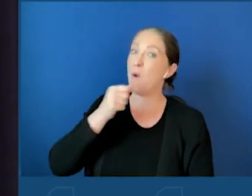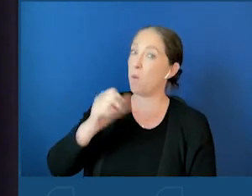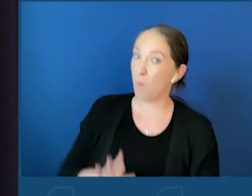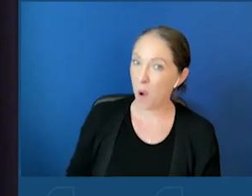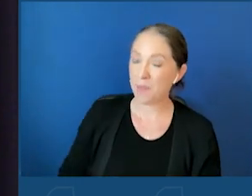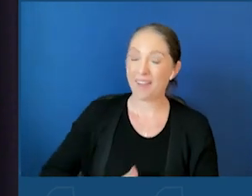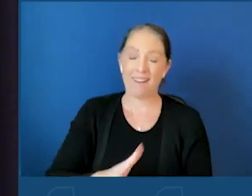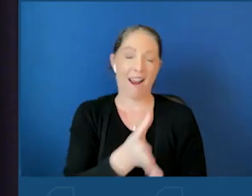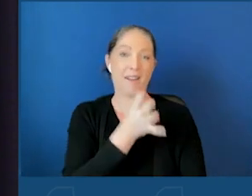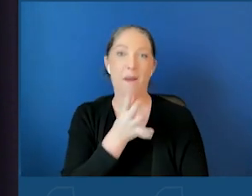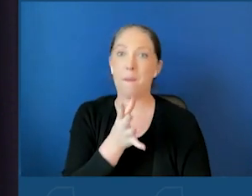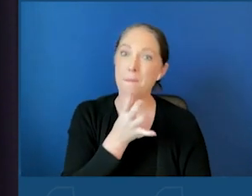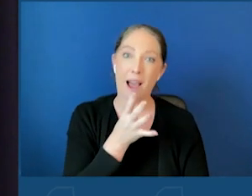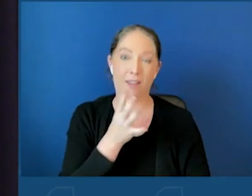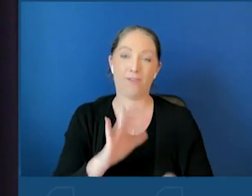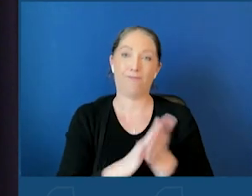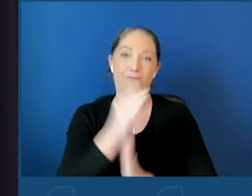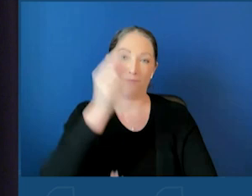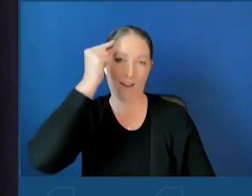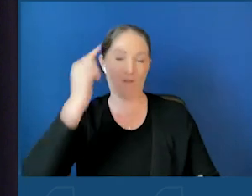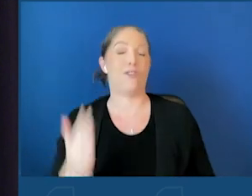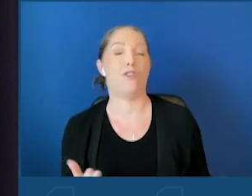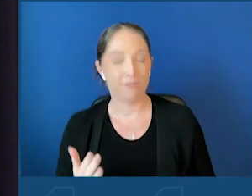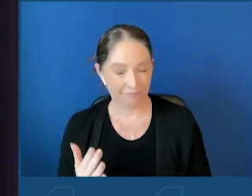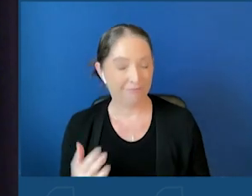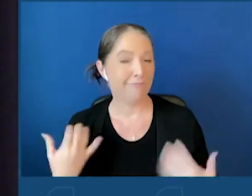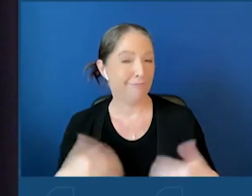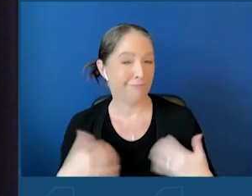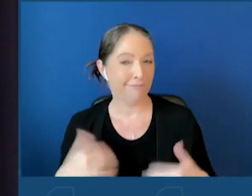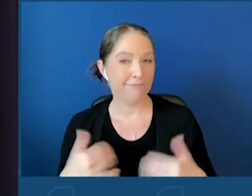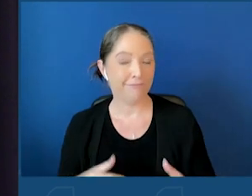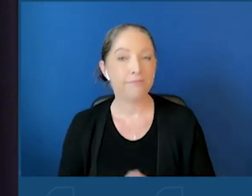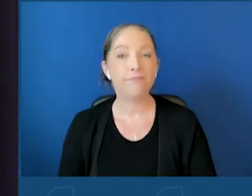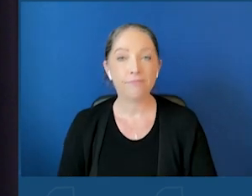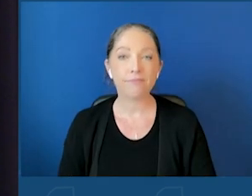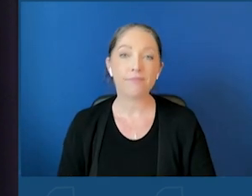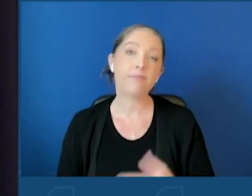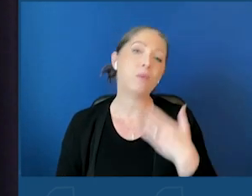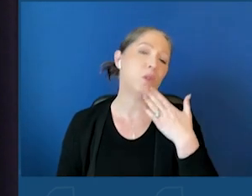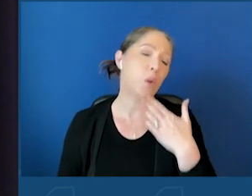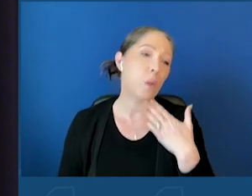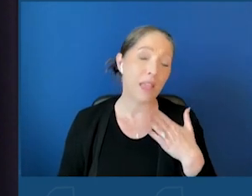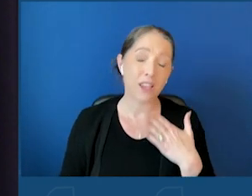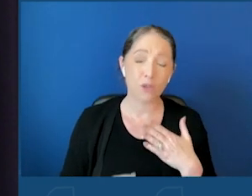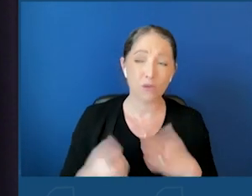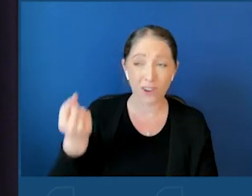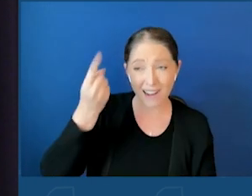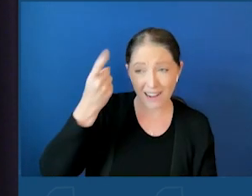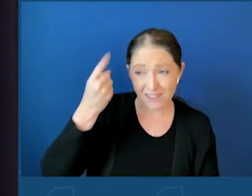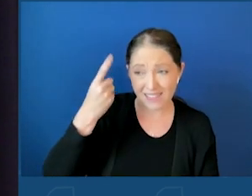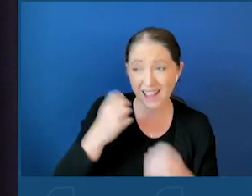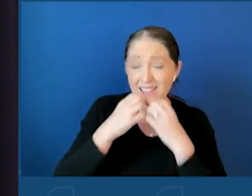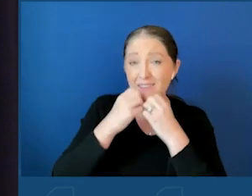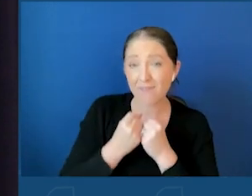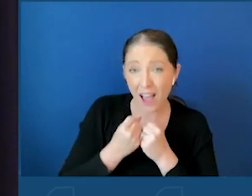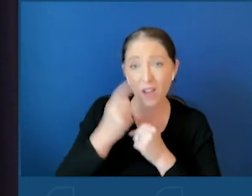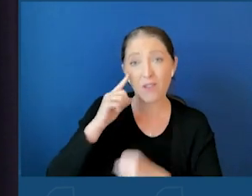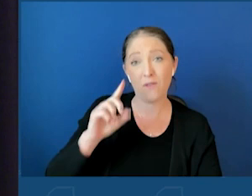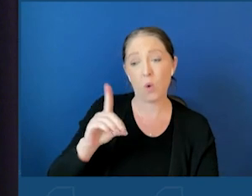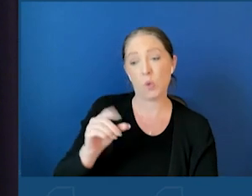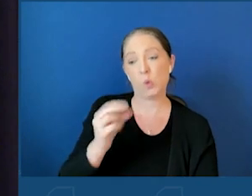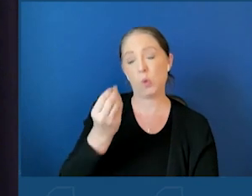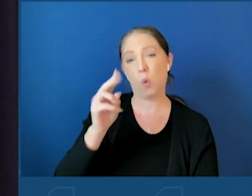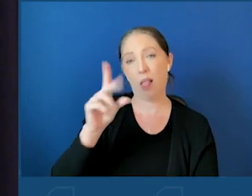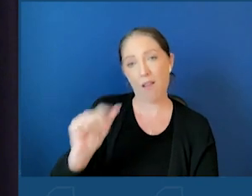position like the governor of New York State. So thank you for seeing the value that doulas have had both for my life and so many of